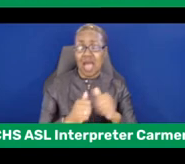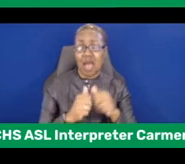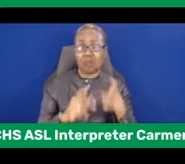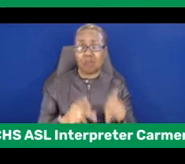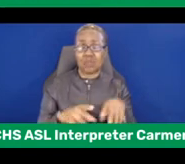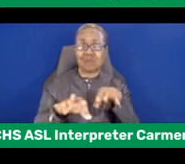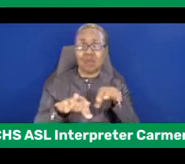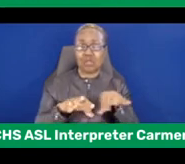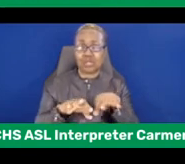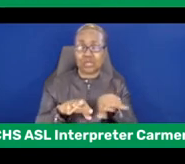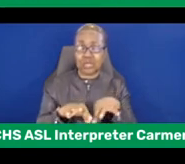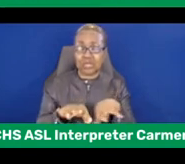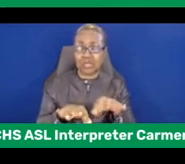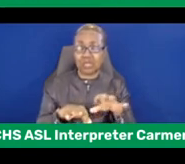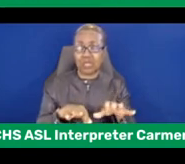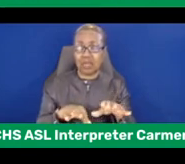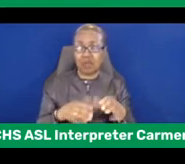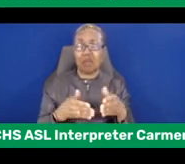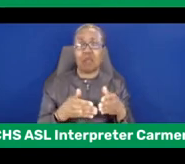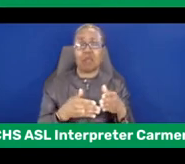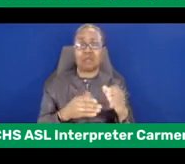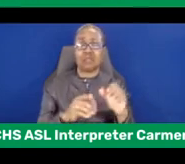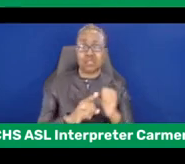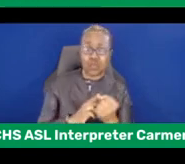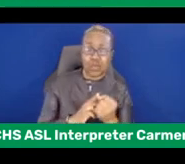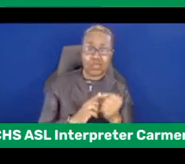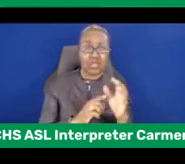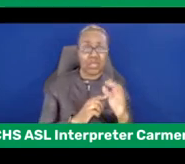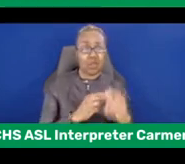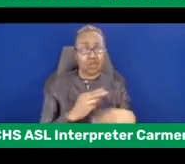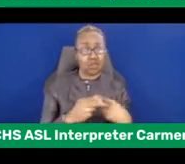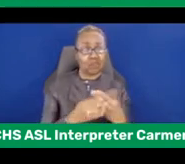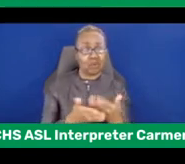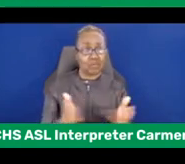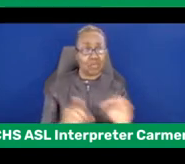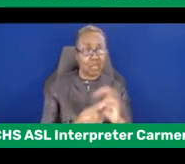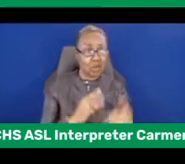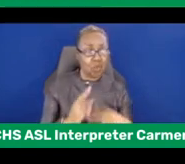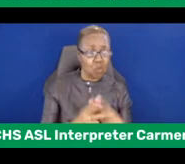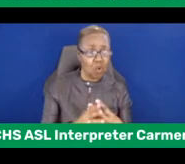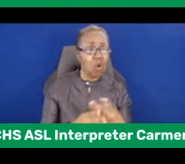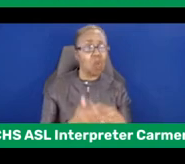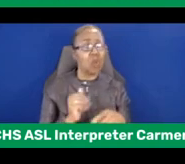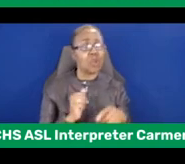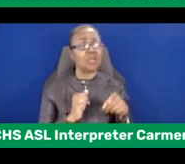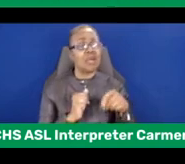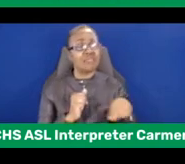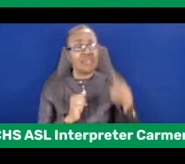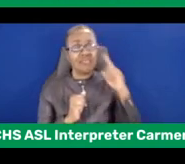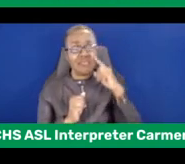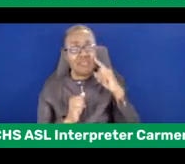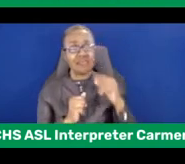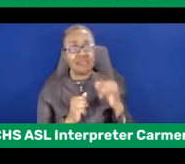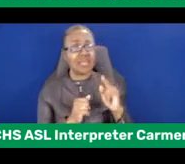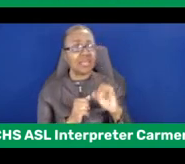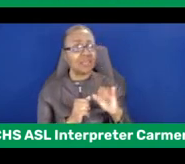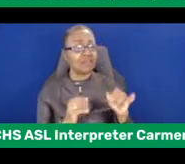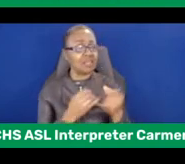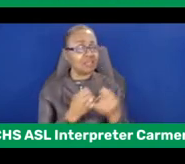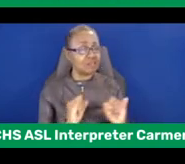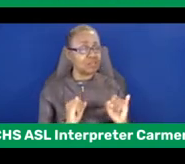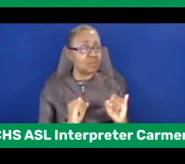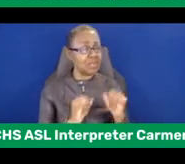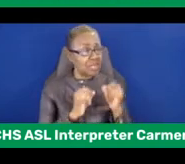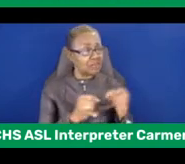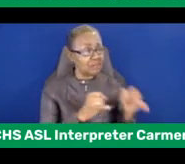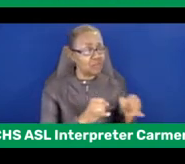articulates their universe to us, or how they feel about what individual mutual aids are doing, or items